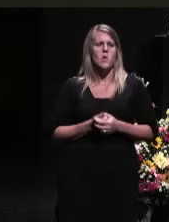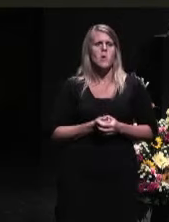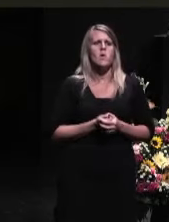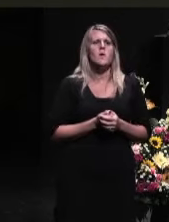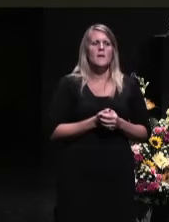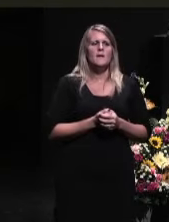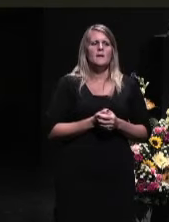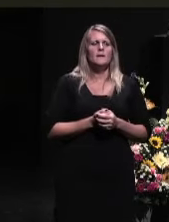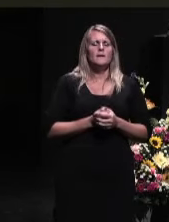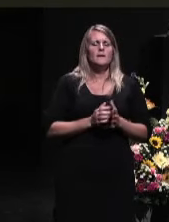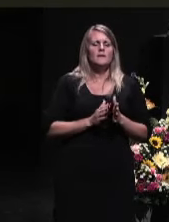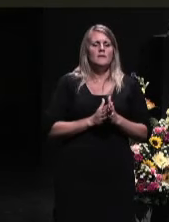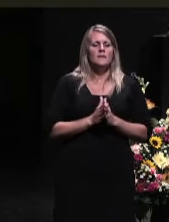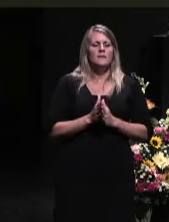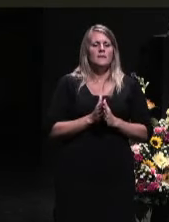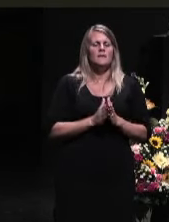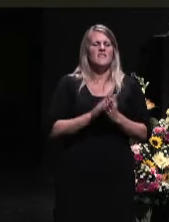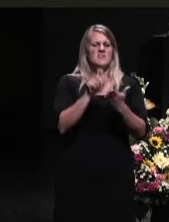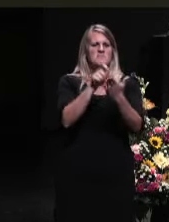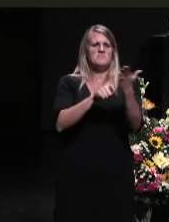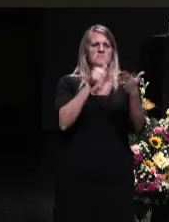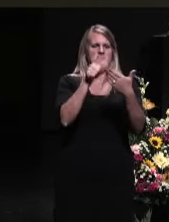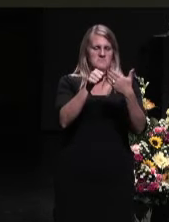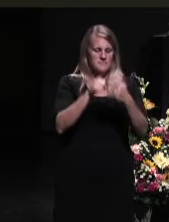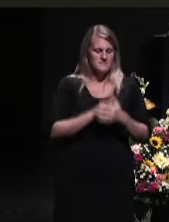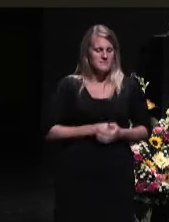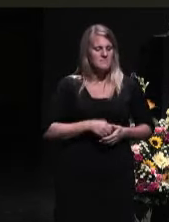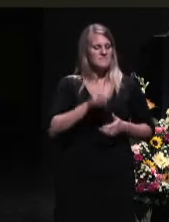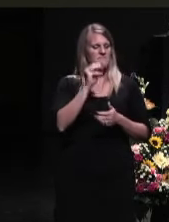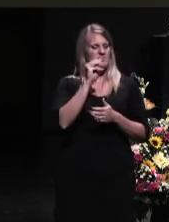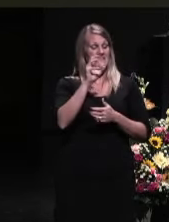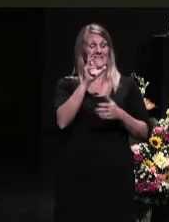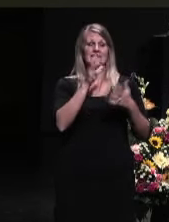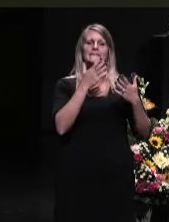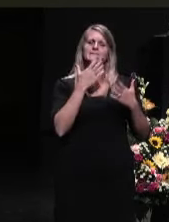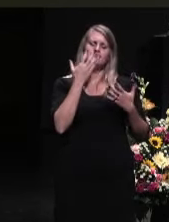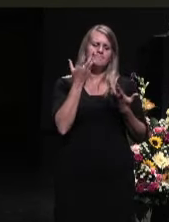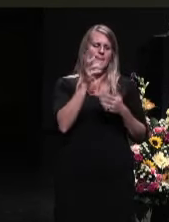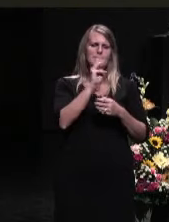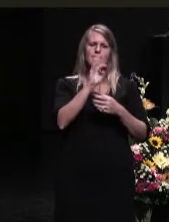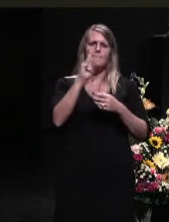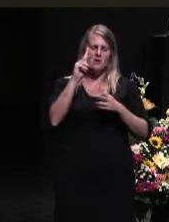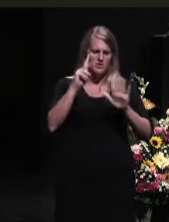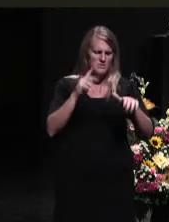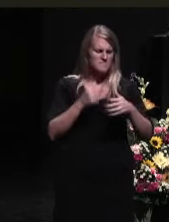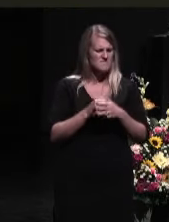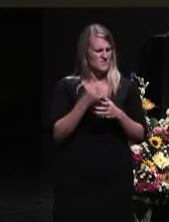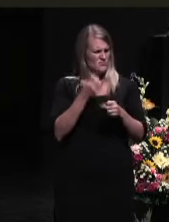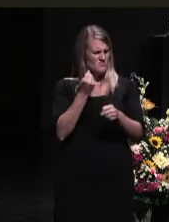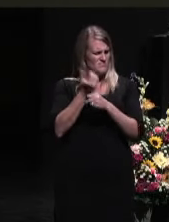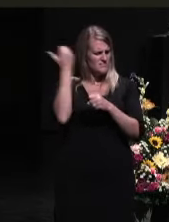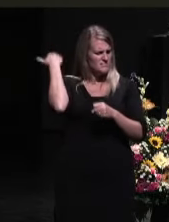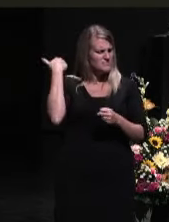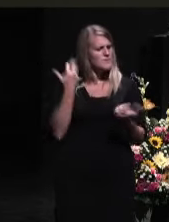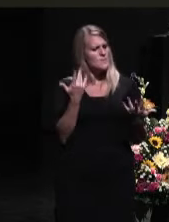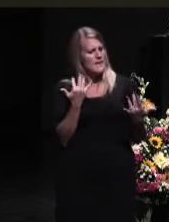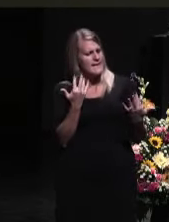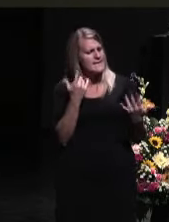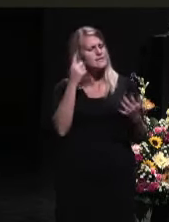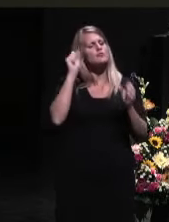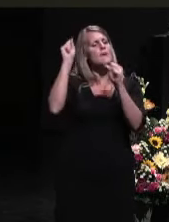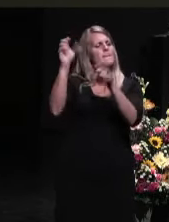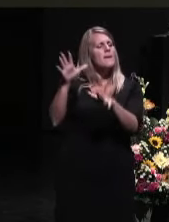So, dear Mark, 2 years ago, I waited in a car in line at Cambridge Hall to drop off my son for freshman year